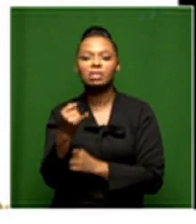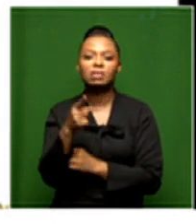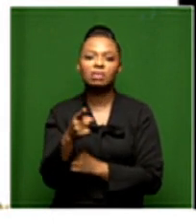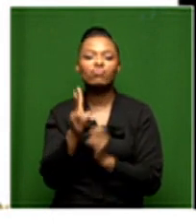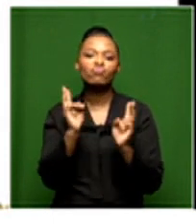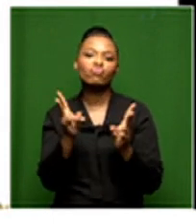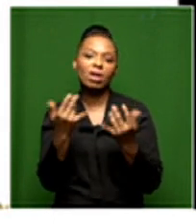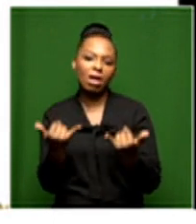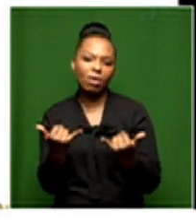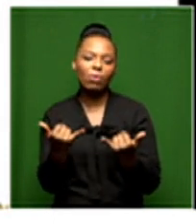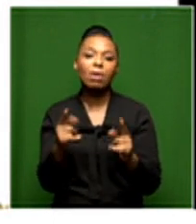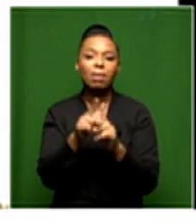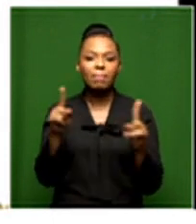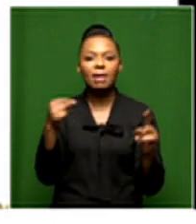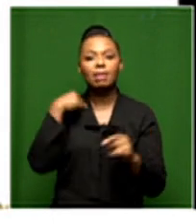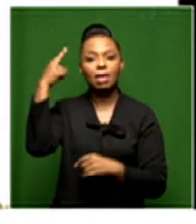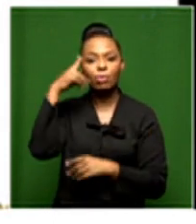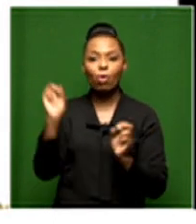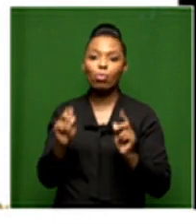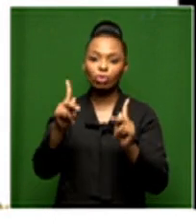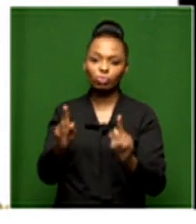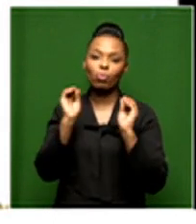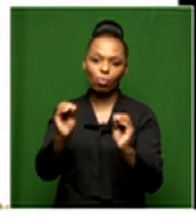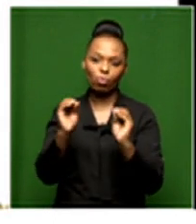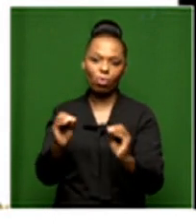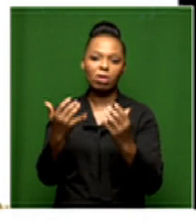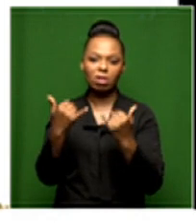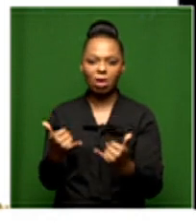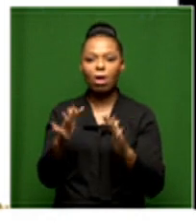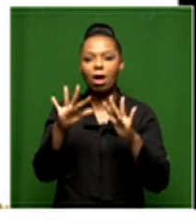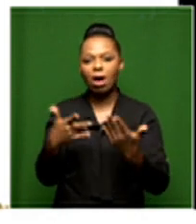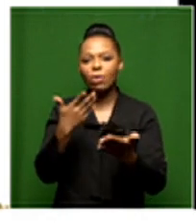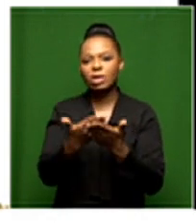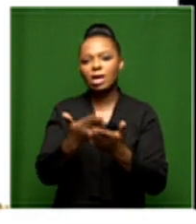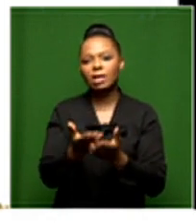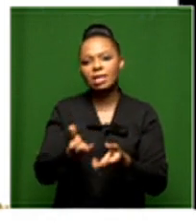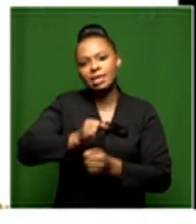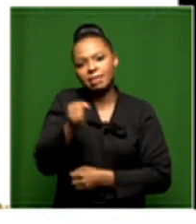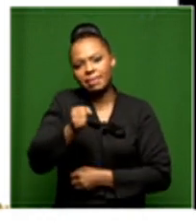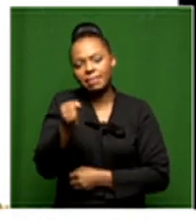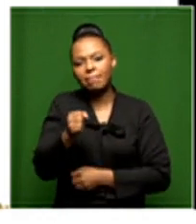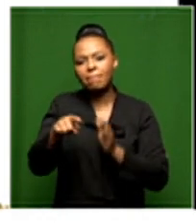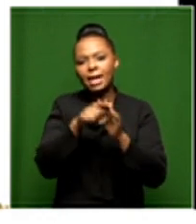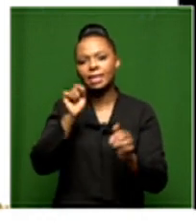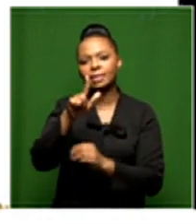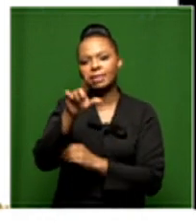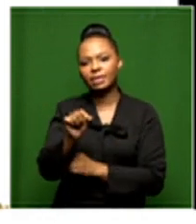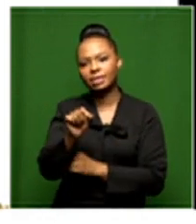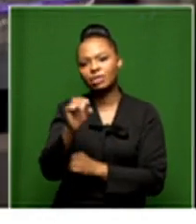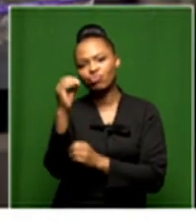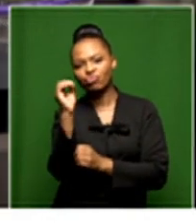vaccine. So I think there is an opportunity for us to expand our storage capacity of this minus 70 degree